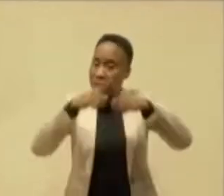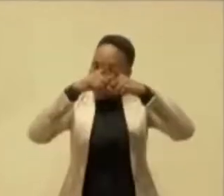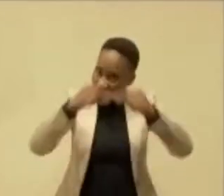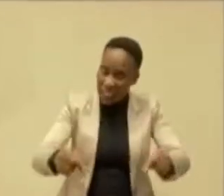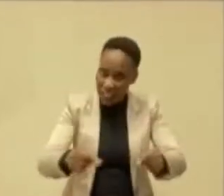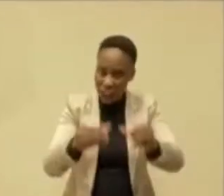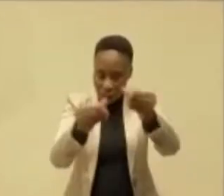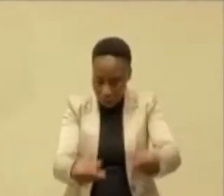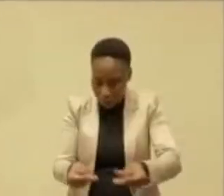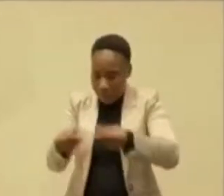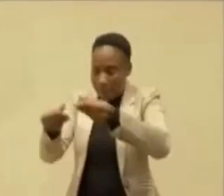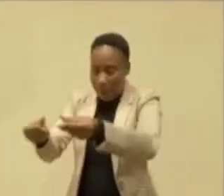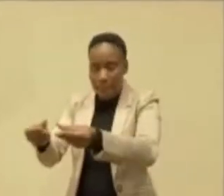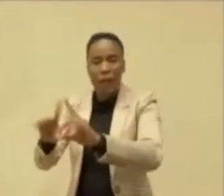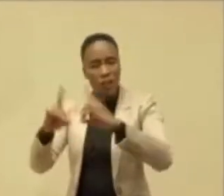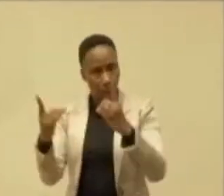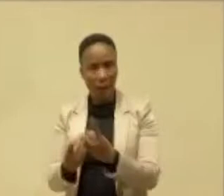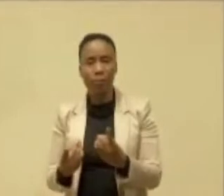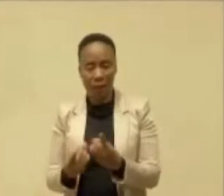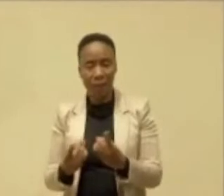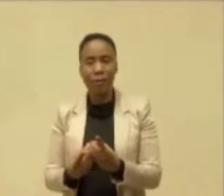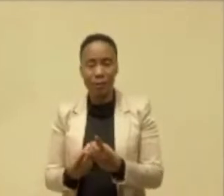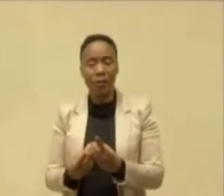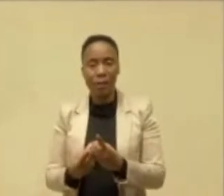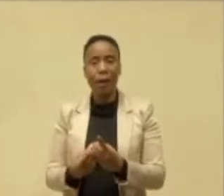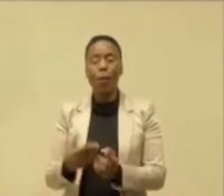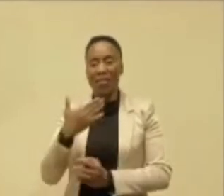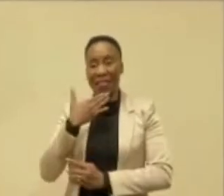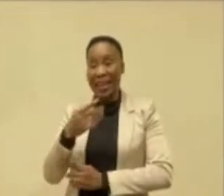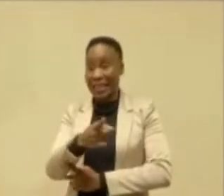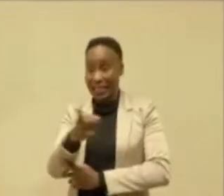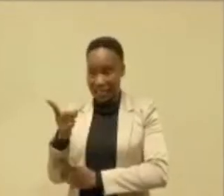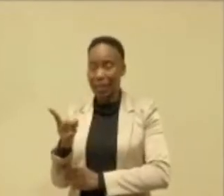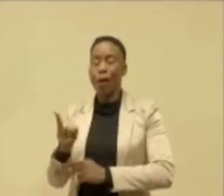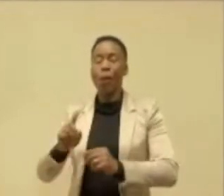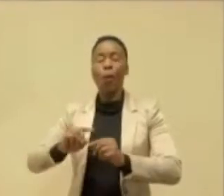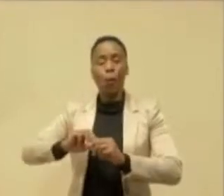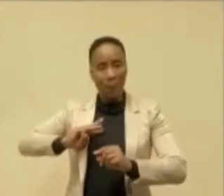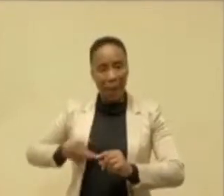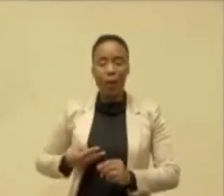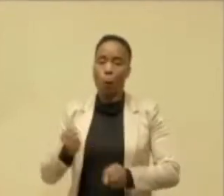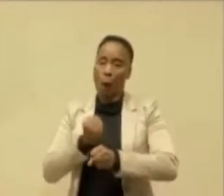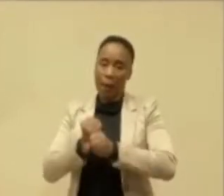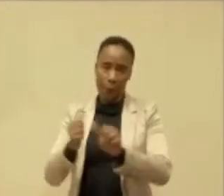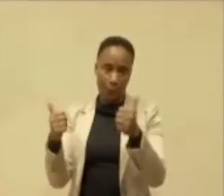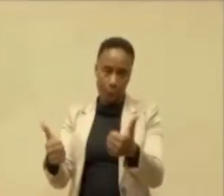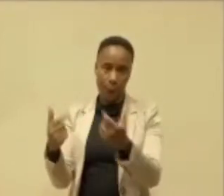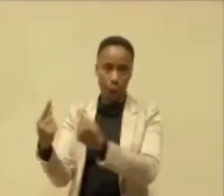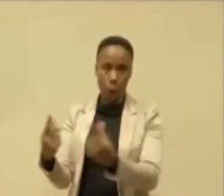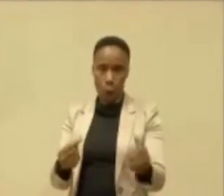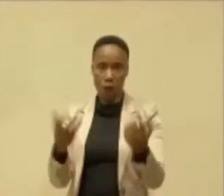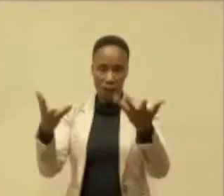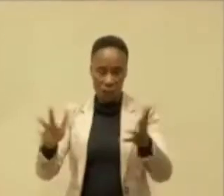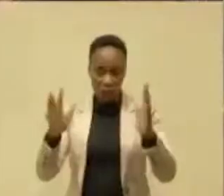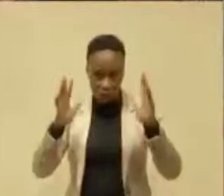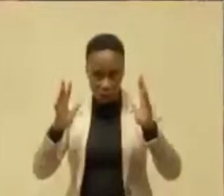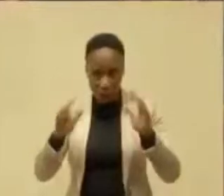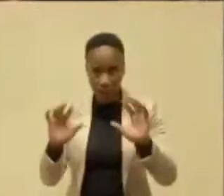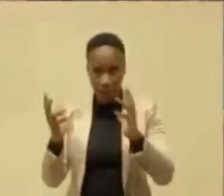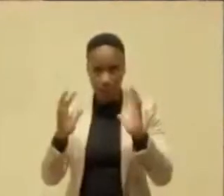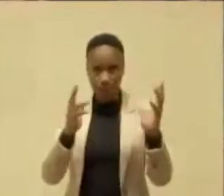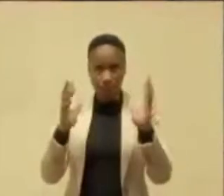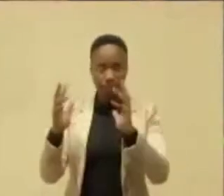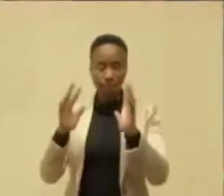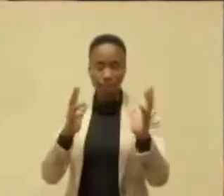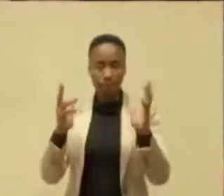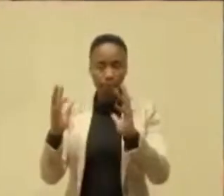today to the department and we thank those women for the work done in terms of that